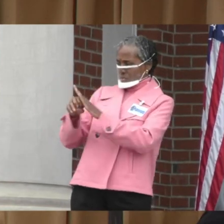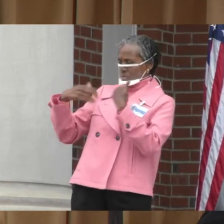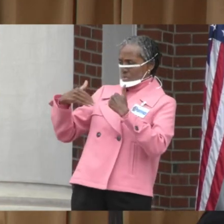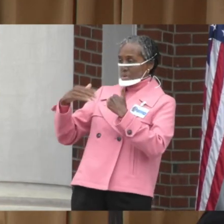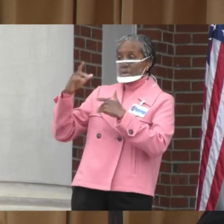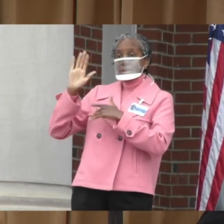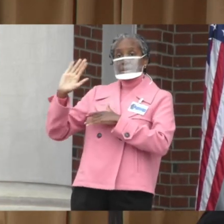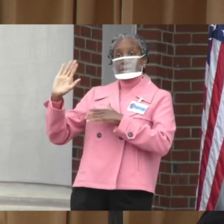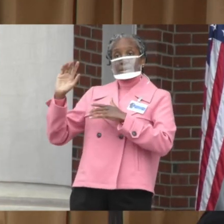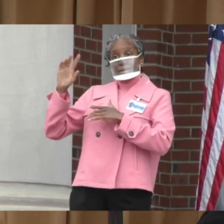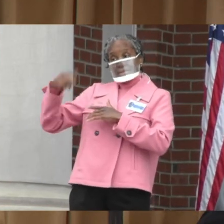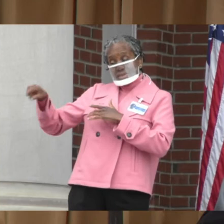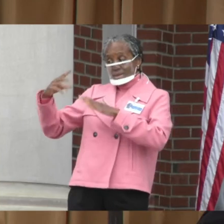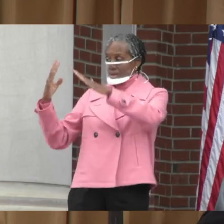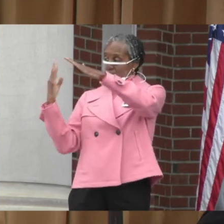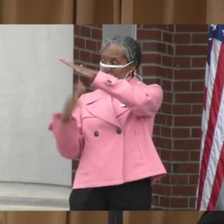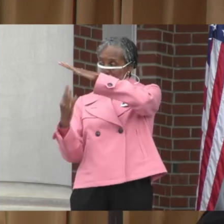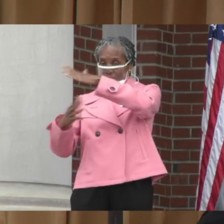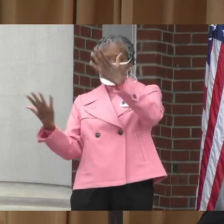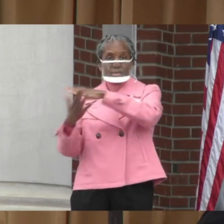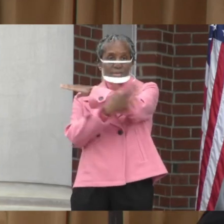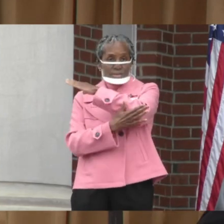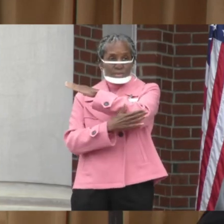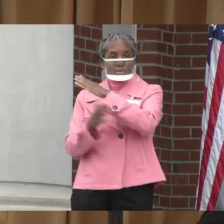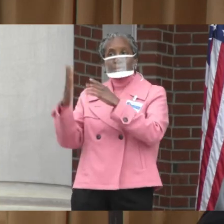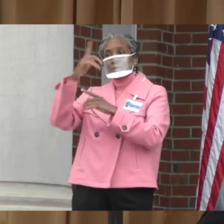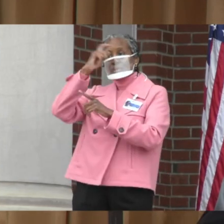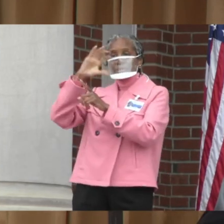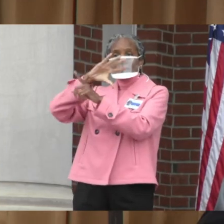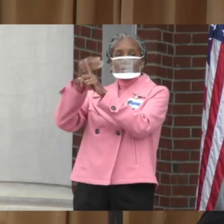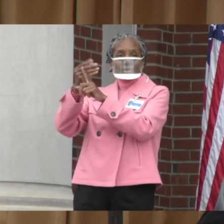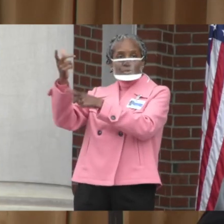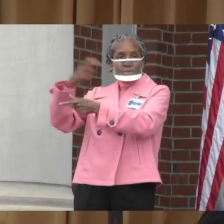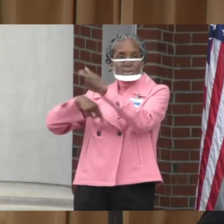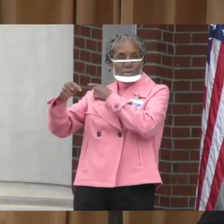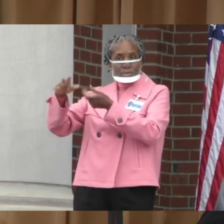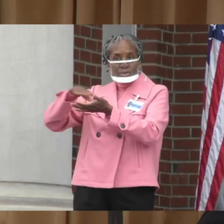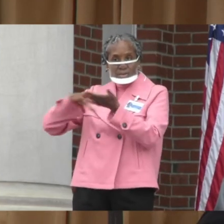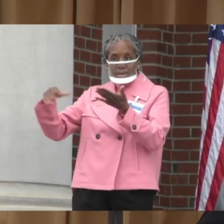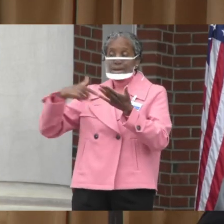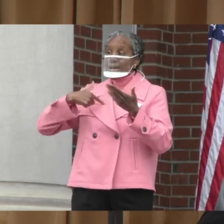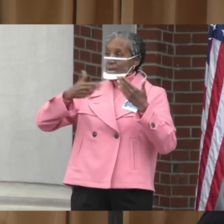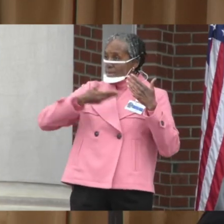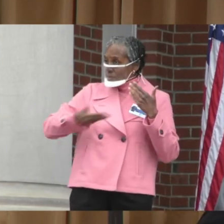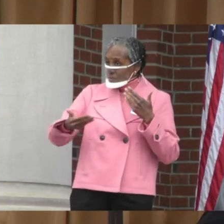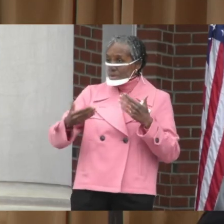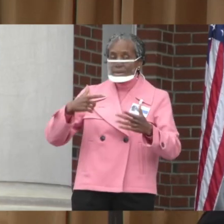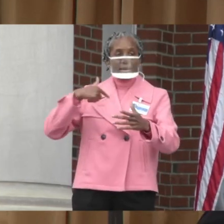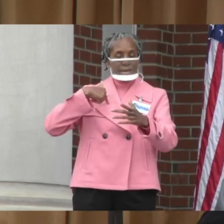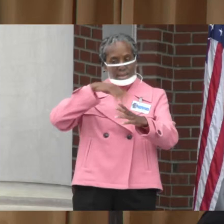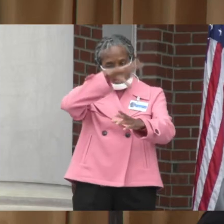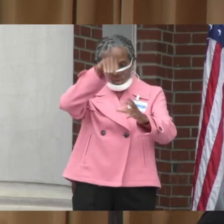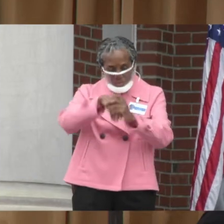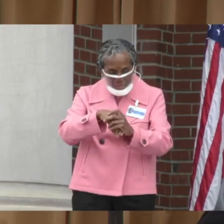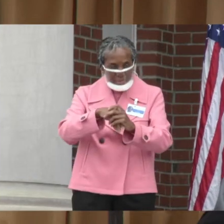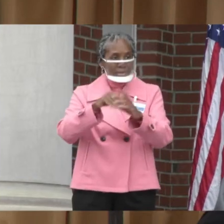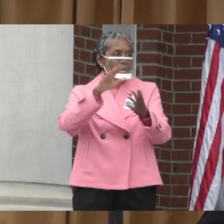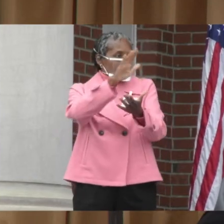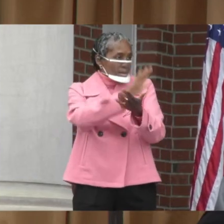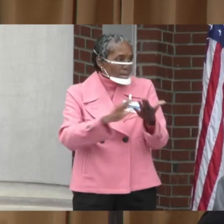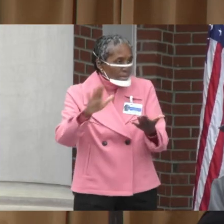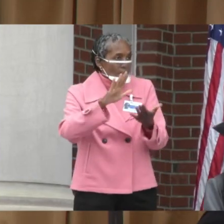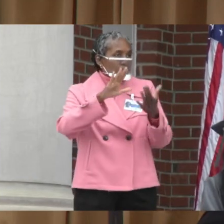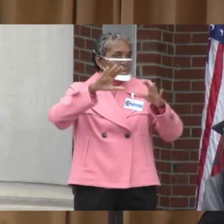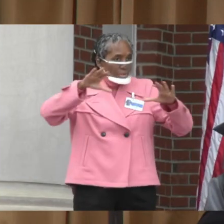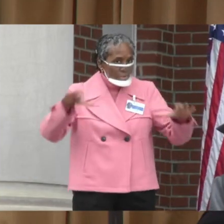immigrating into this country through a cultural exchange visa. And so I became a guest, and I played my part well. And like many of